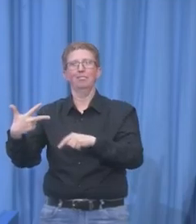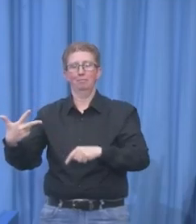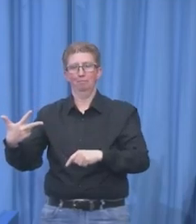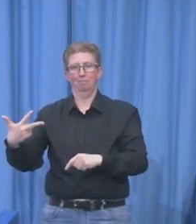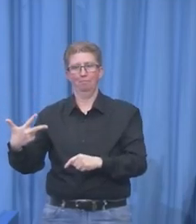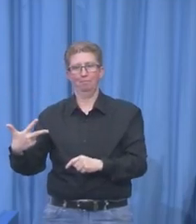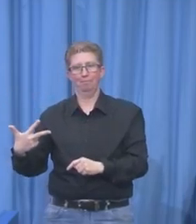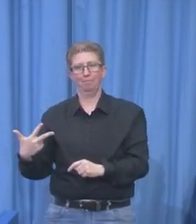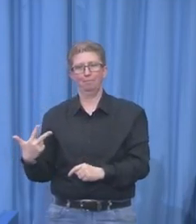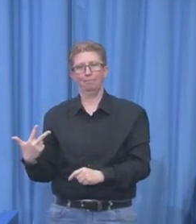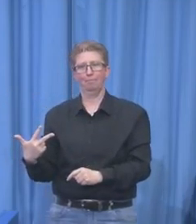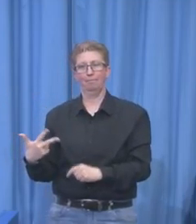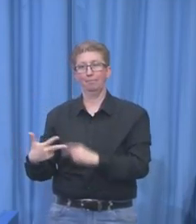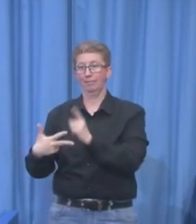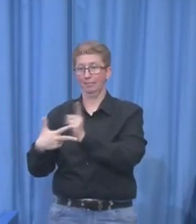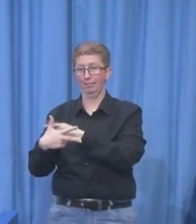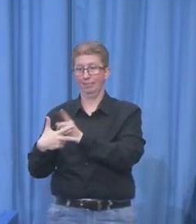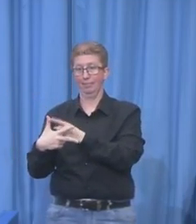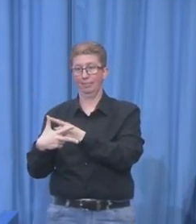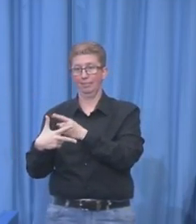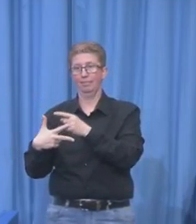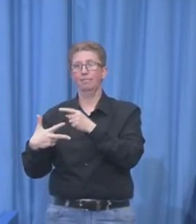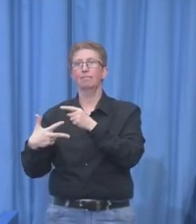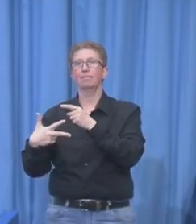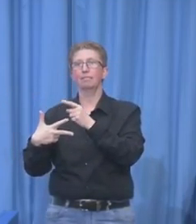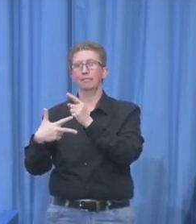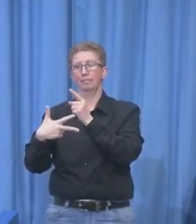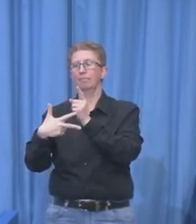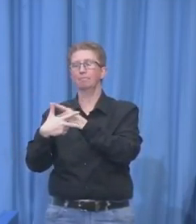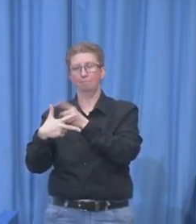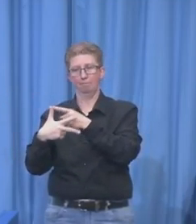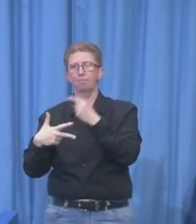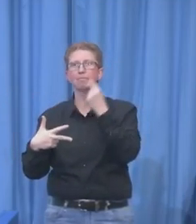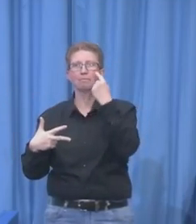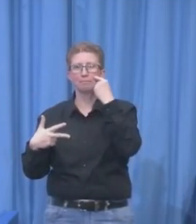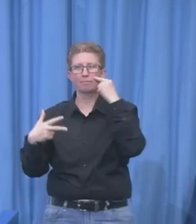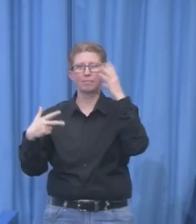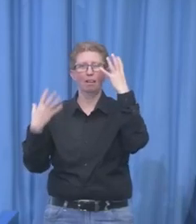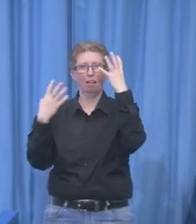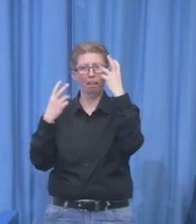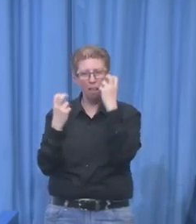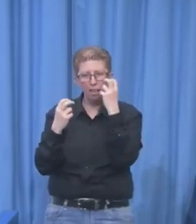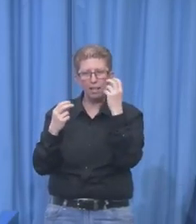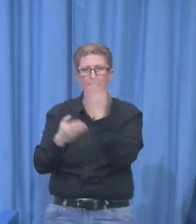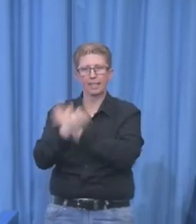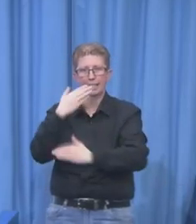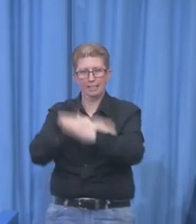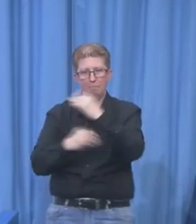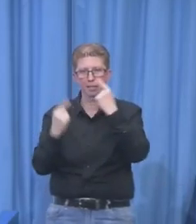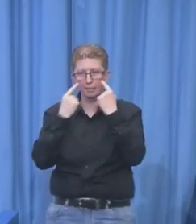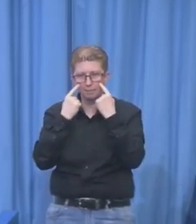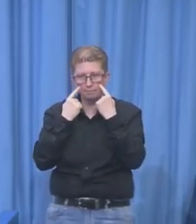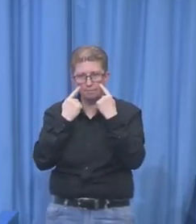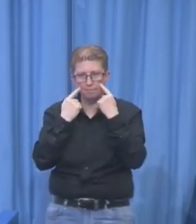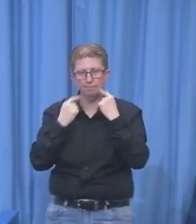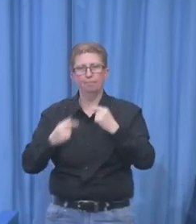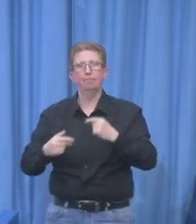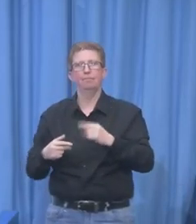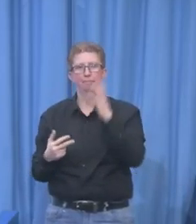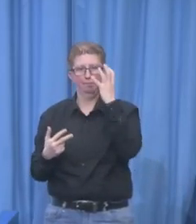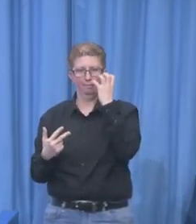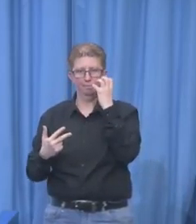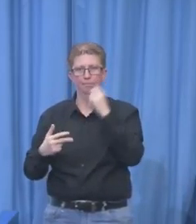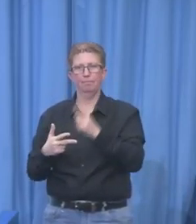He is visually impaired. He's now finishing his second degree. He's amazing. You saw this presentation, did you like